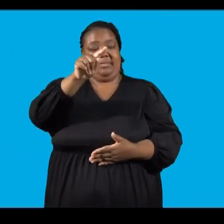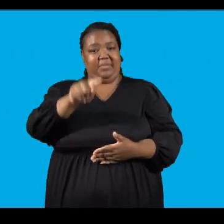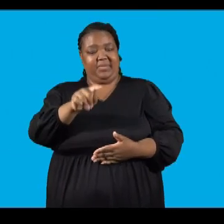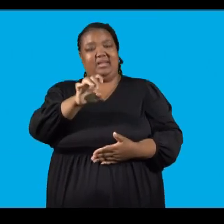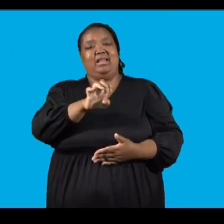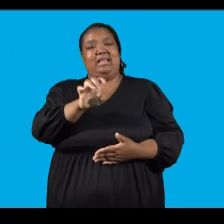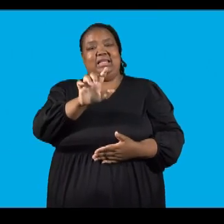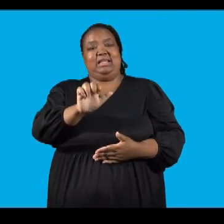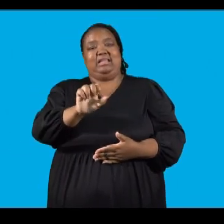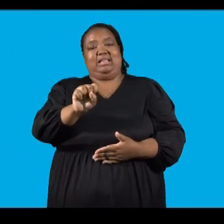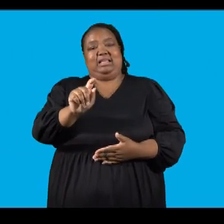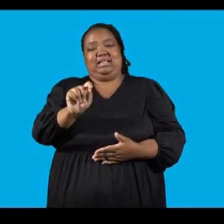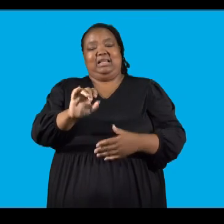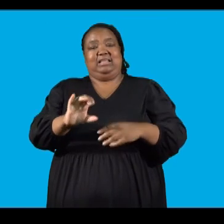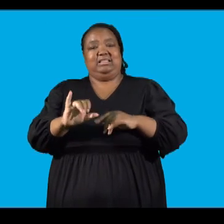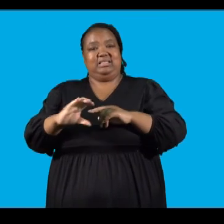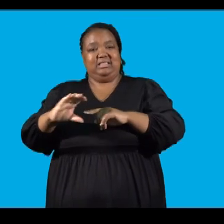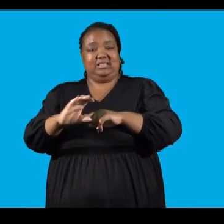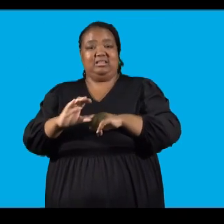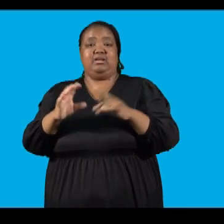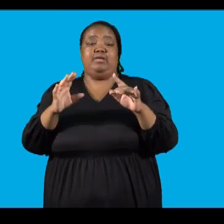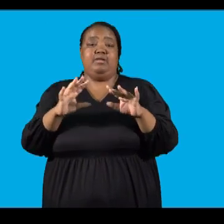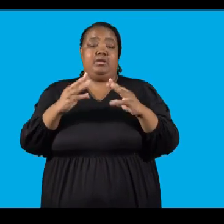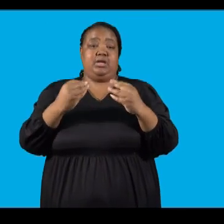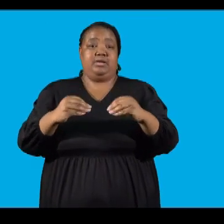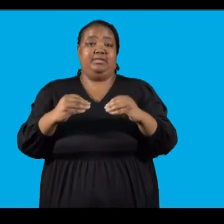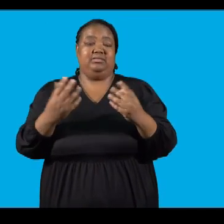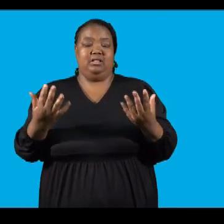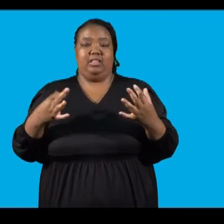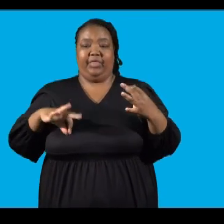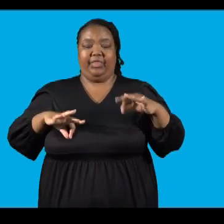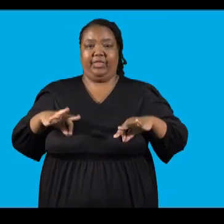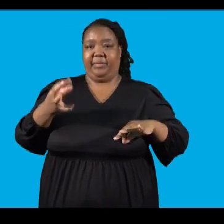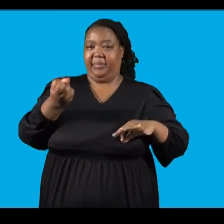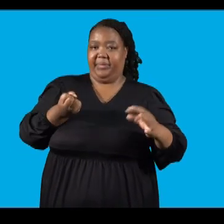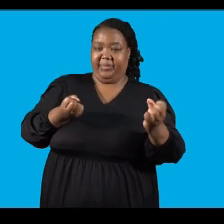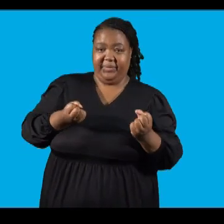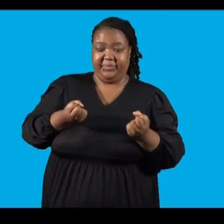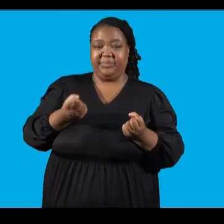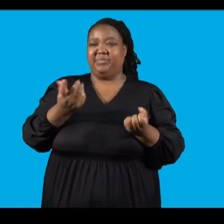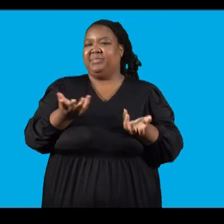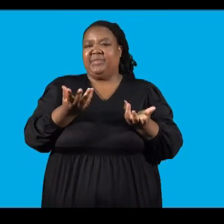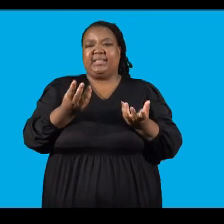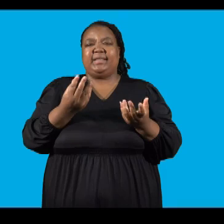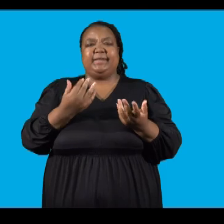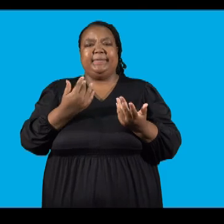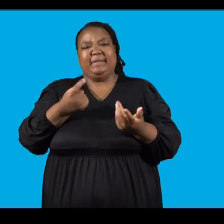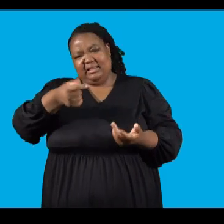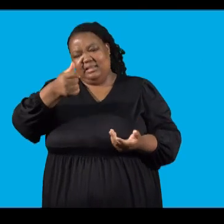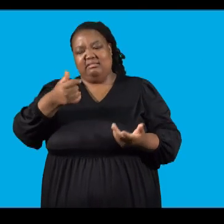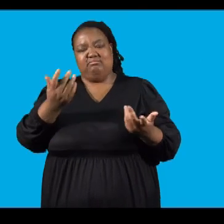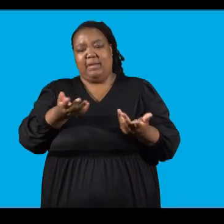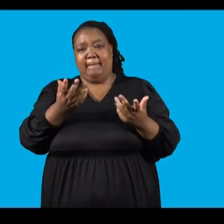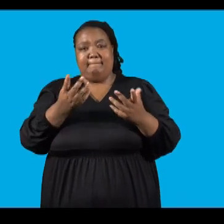relatively inelastic below the current price. As a result, firms have little incentive to change